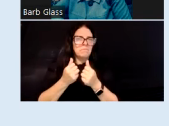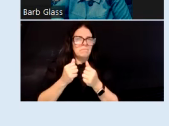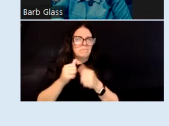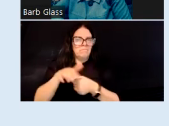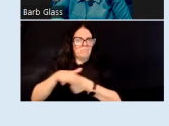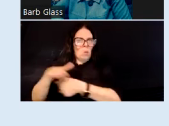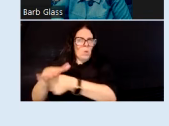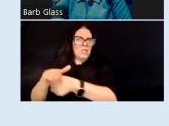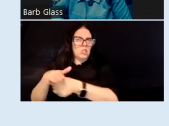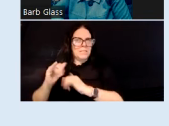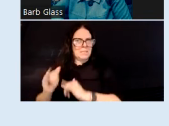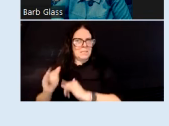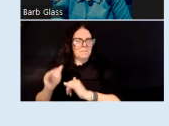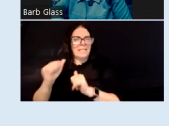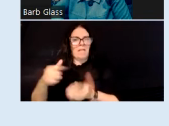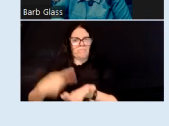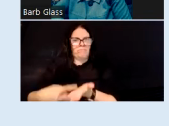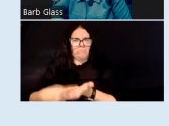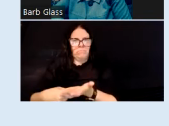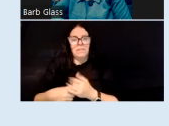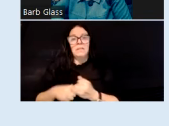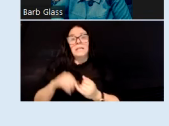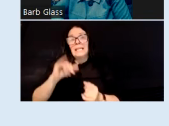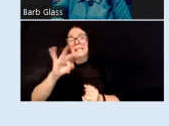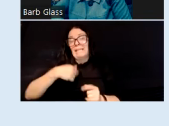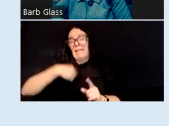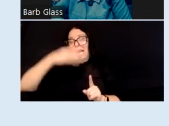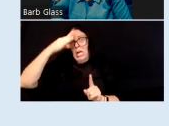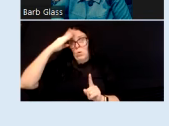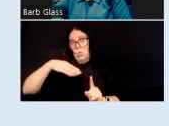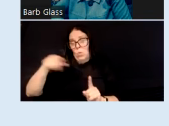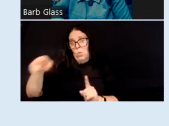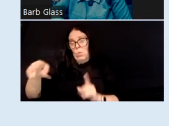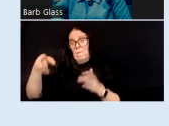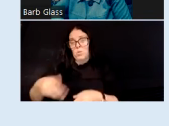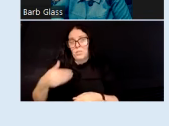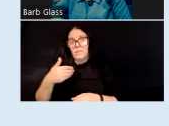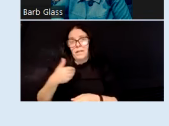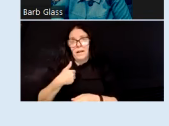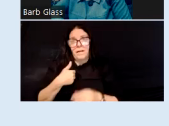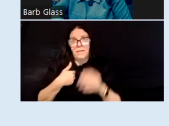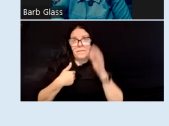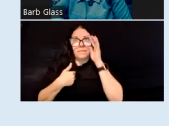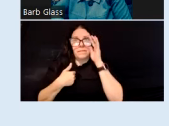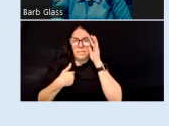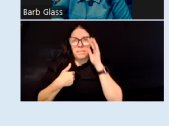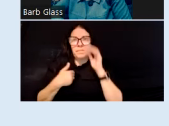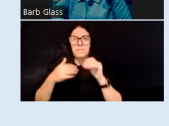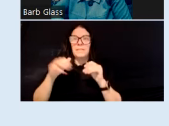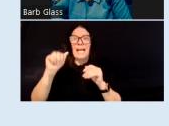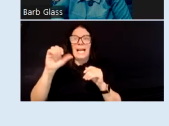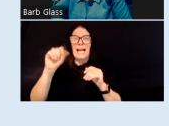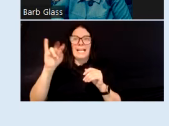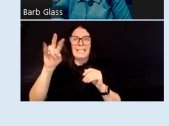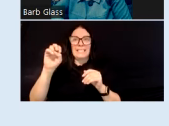I tend to do, if I know that they have a active case somewhere else and some